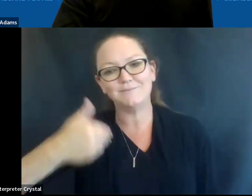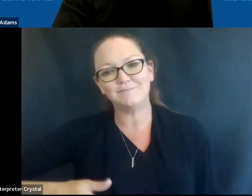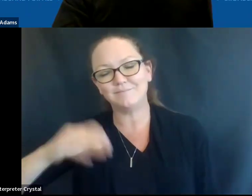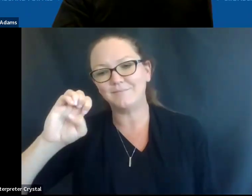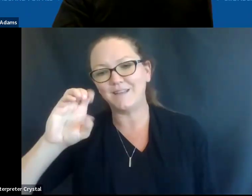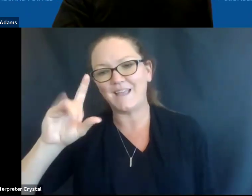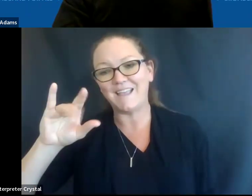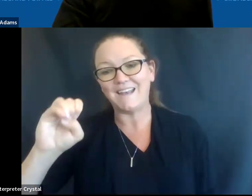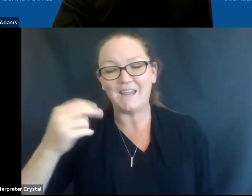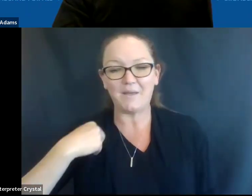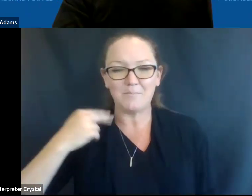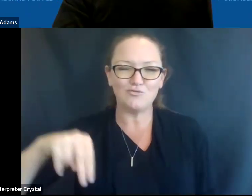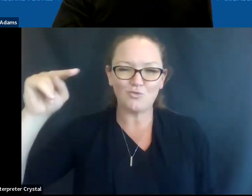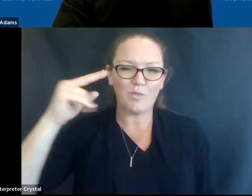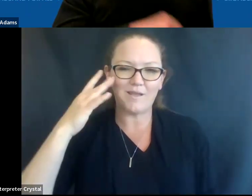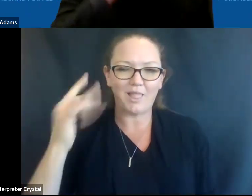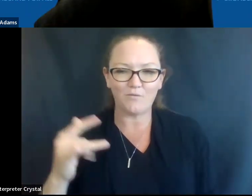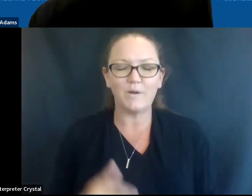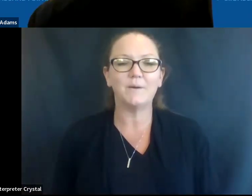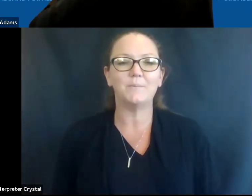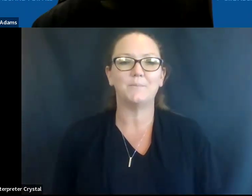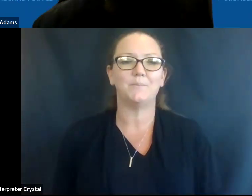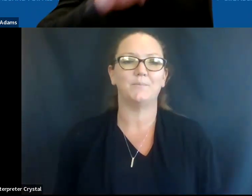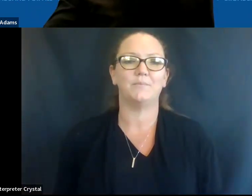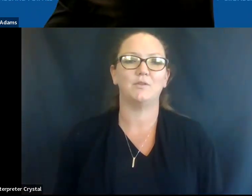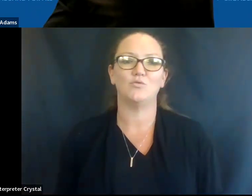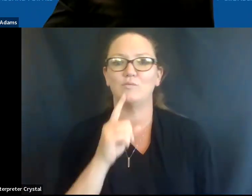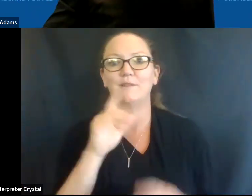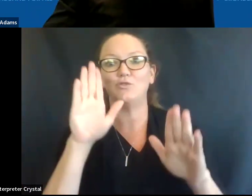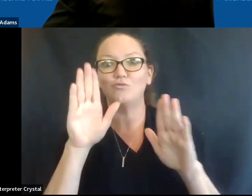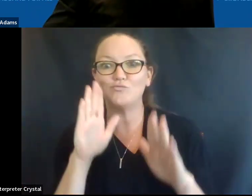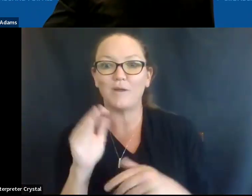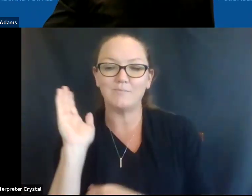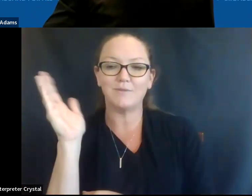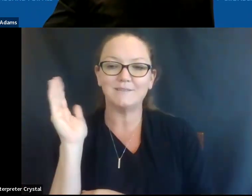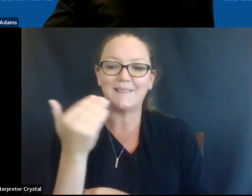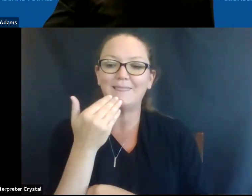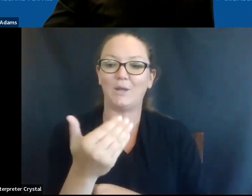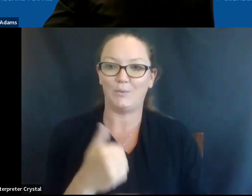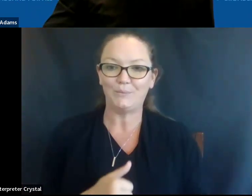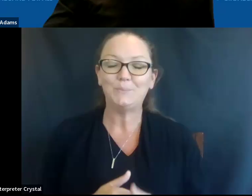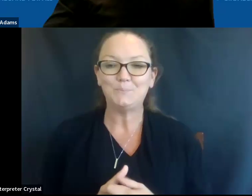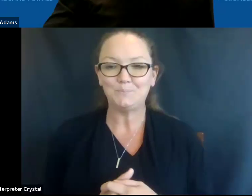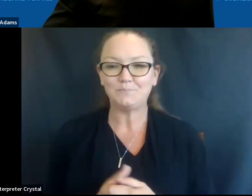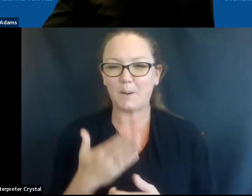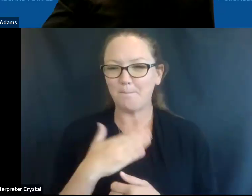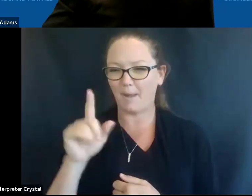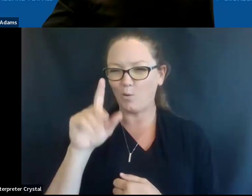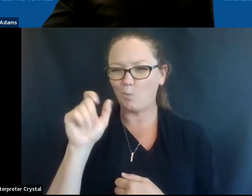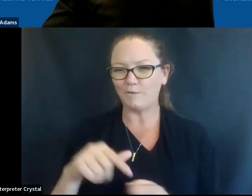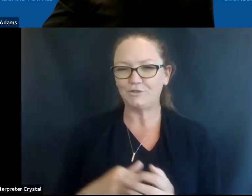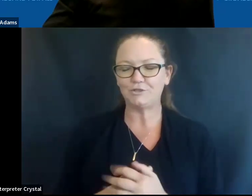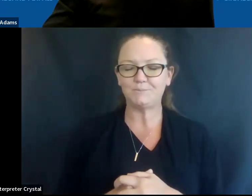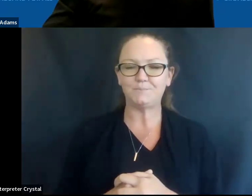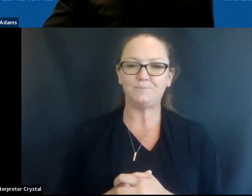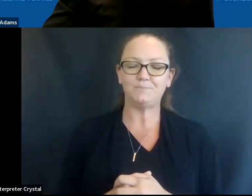way up in Northern California. Excellent presentation. Thank you very much. My question is, and I'm a